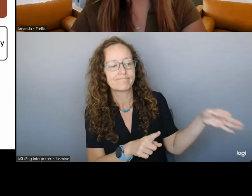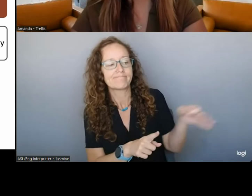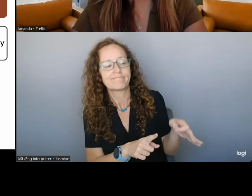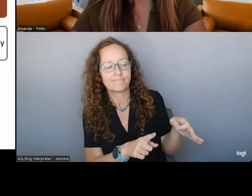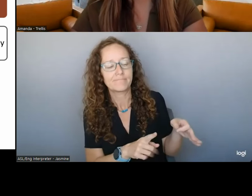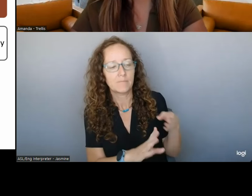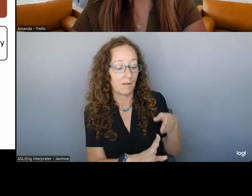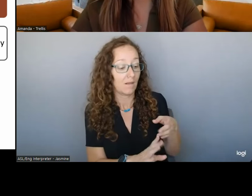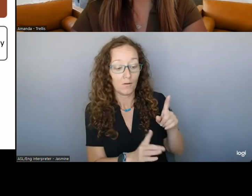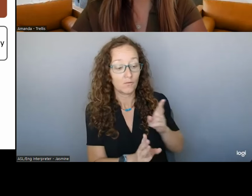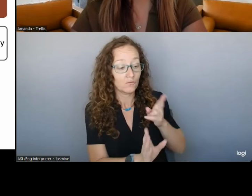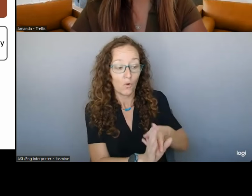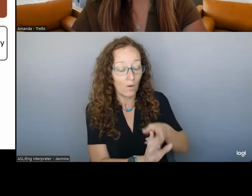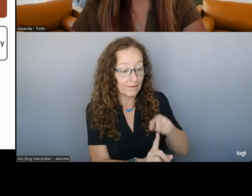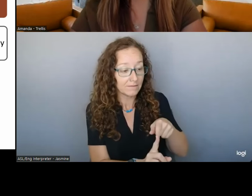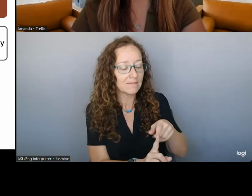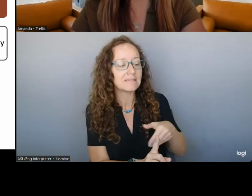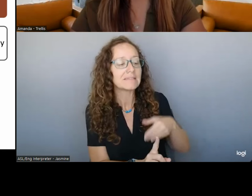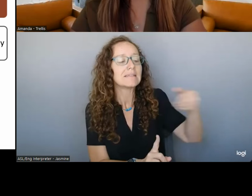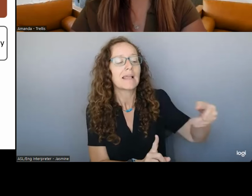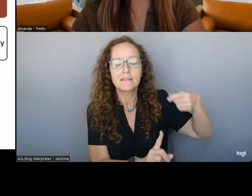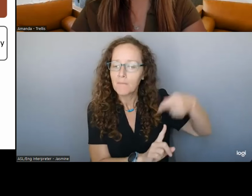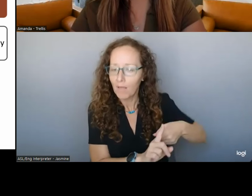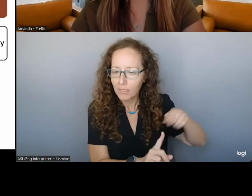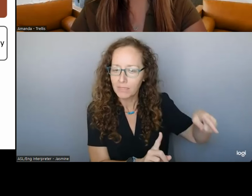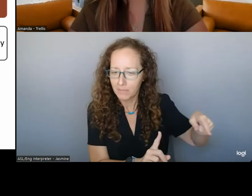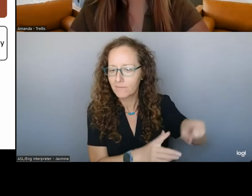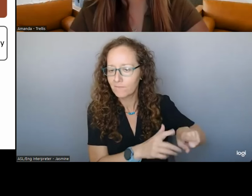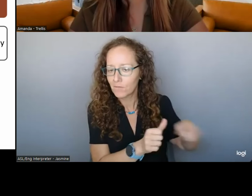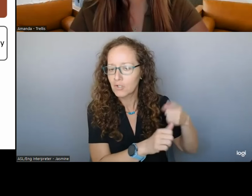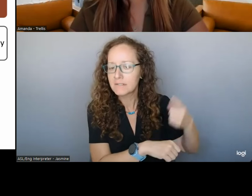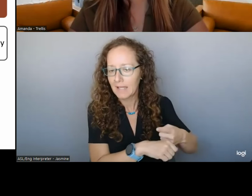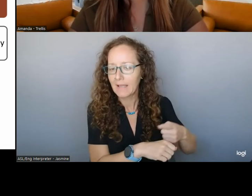that's something that's coming 2023.